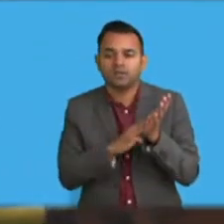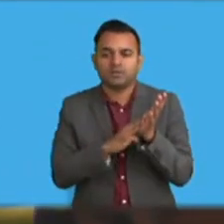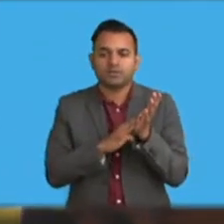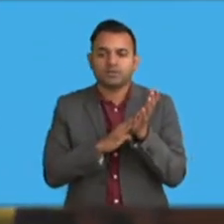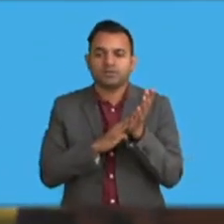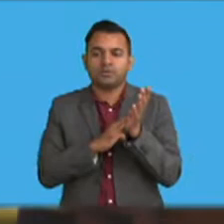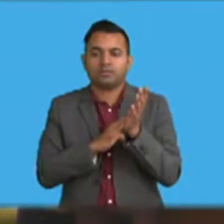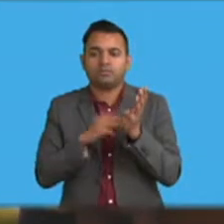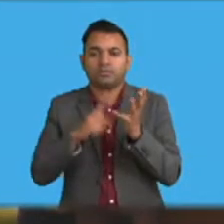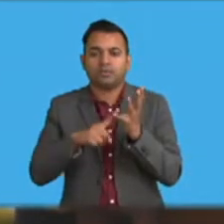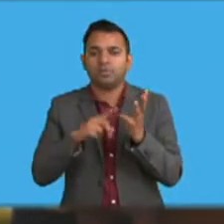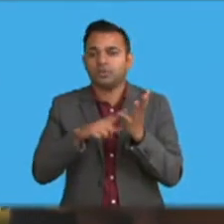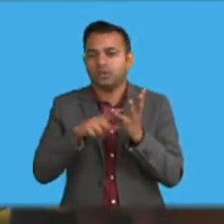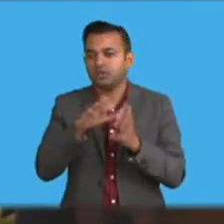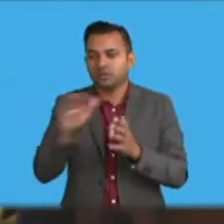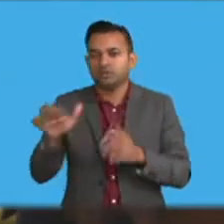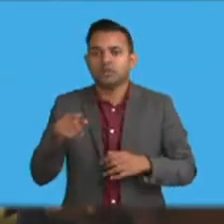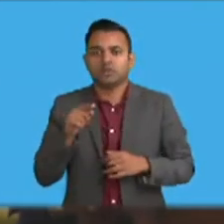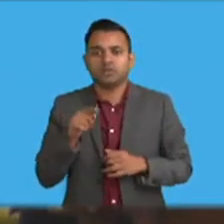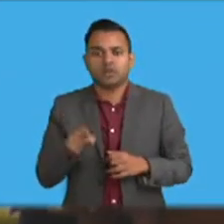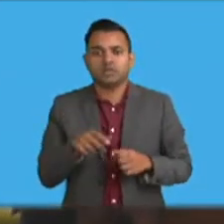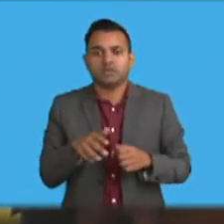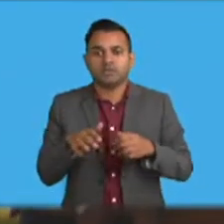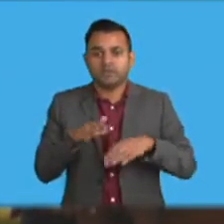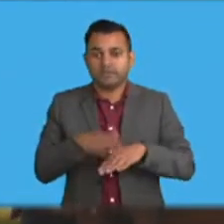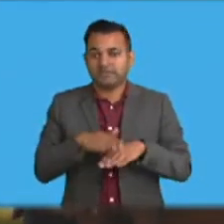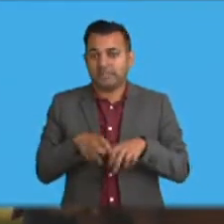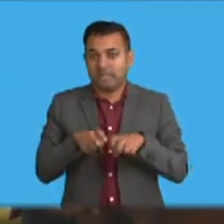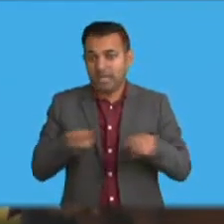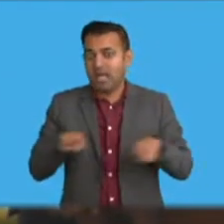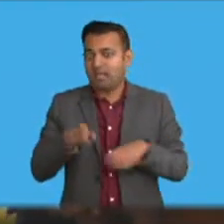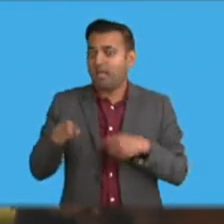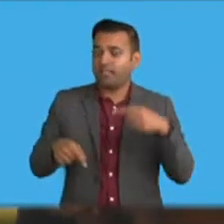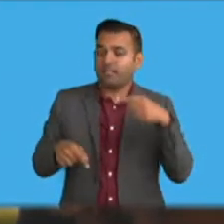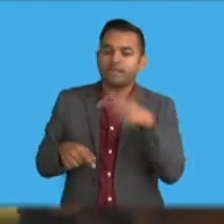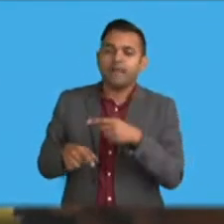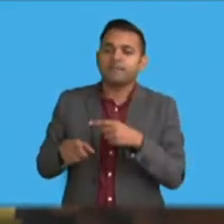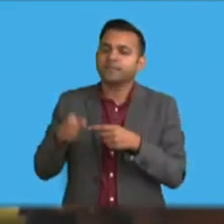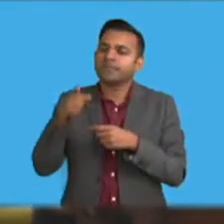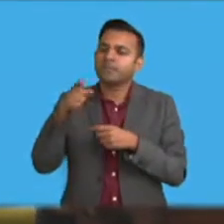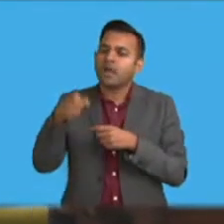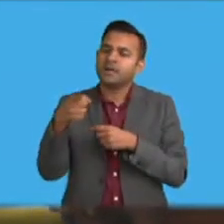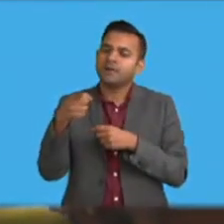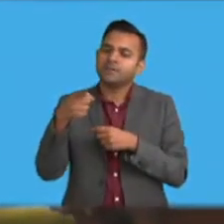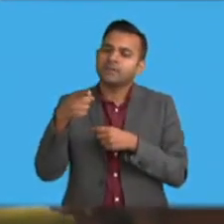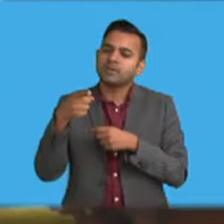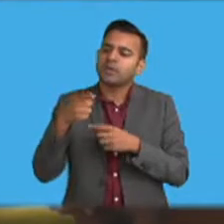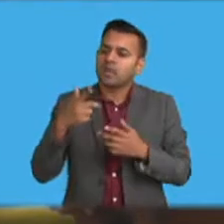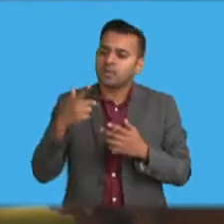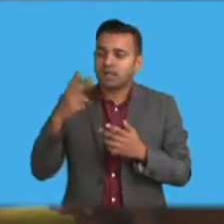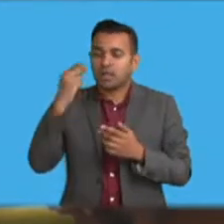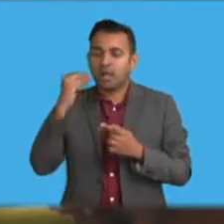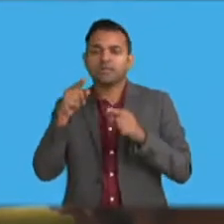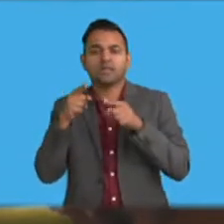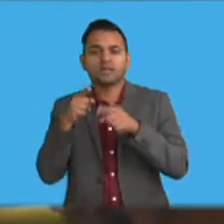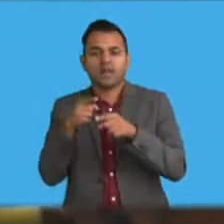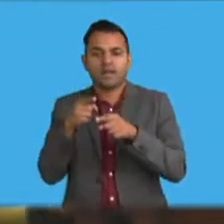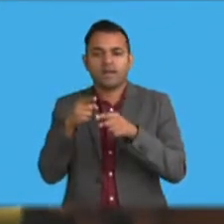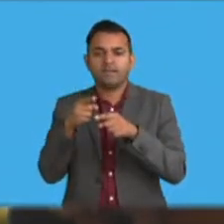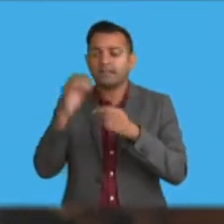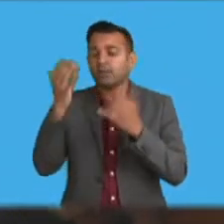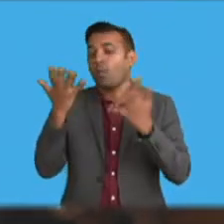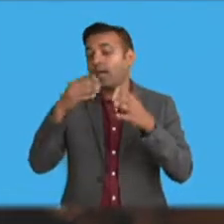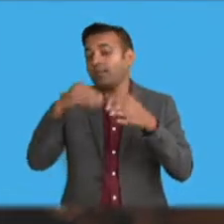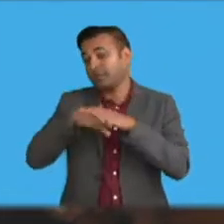of a florist business, and which she calls My Nursery, based in Olosara, Singatoka, Madam Speaker, and has